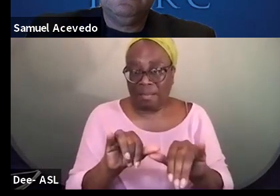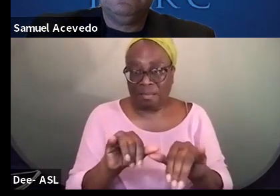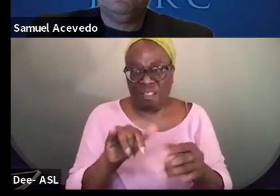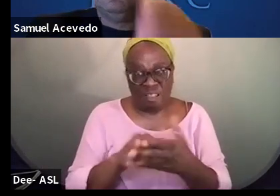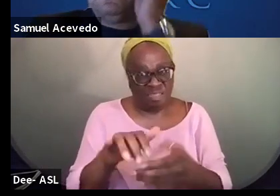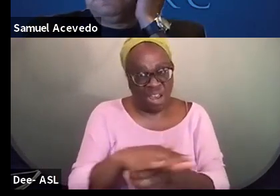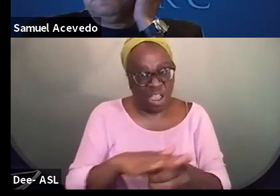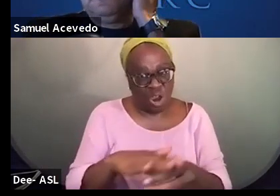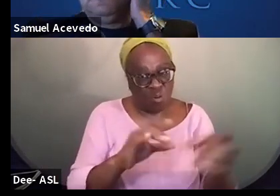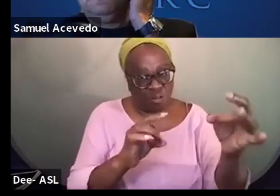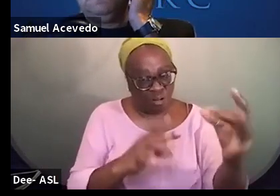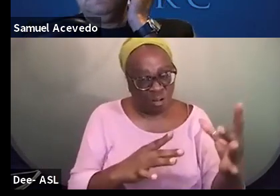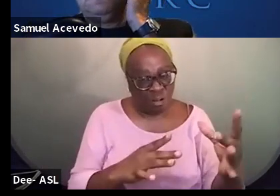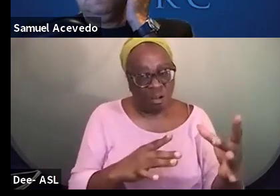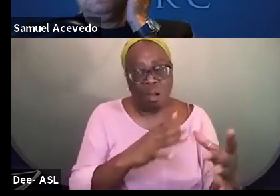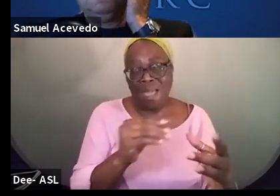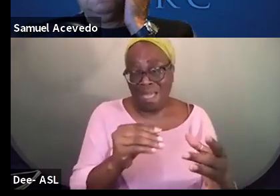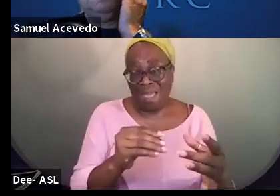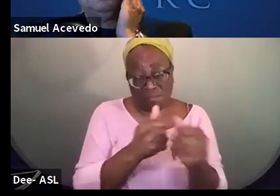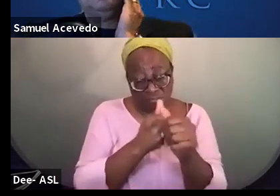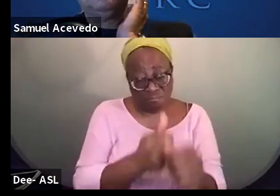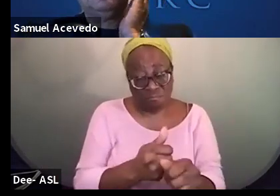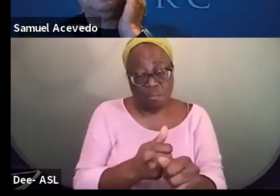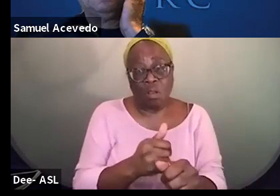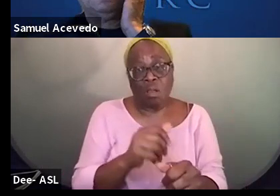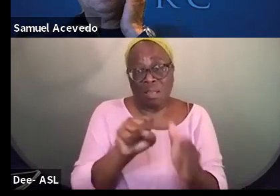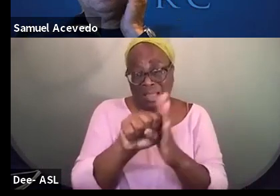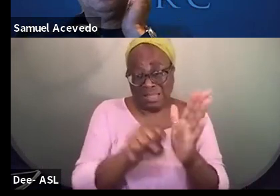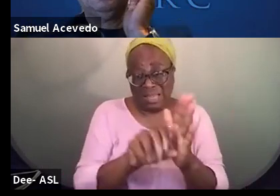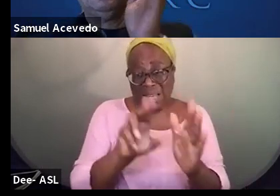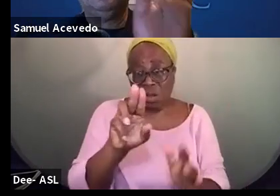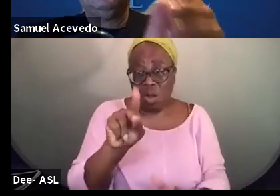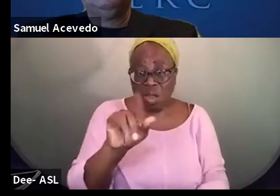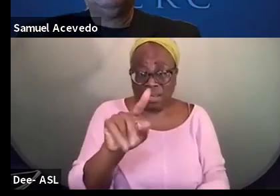a 2020 state audit, roughly 1/3 of the schools,